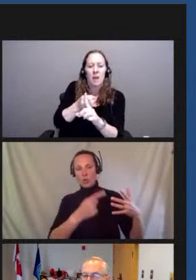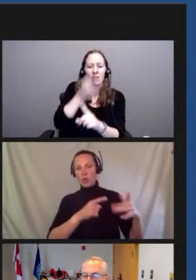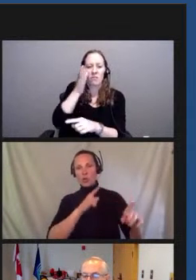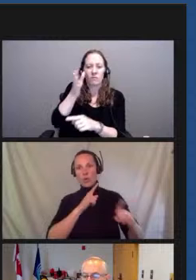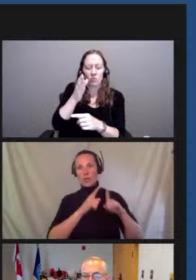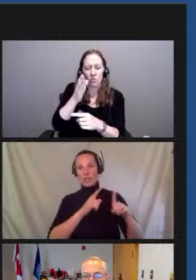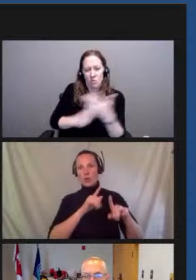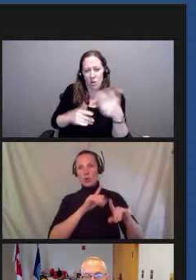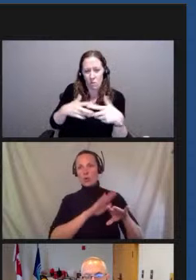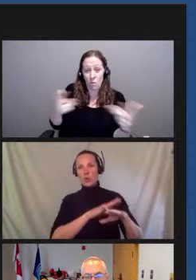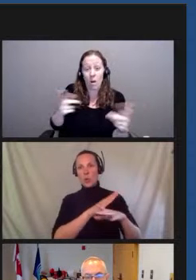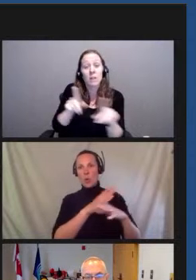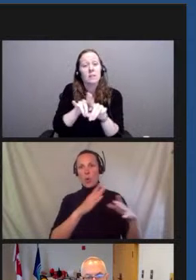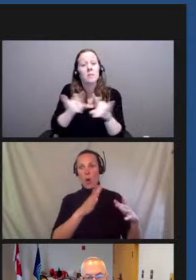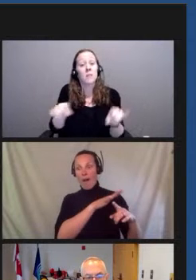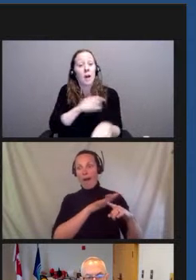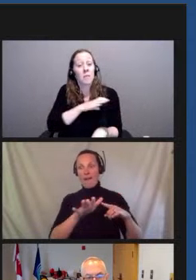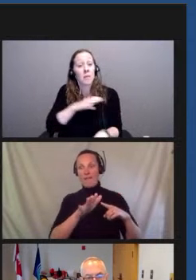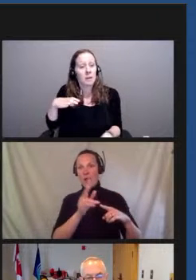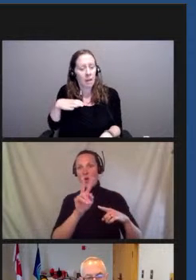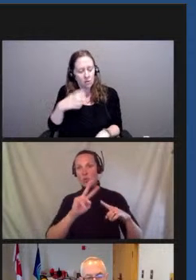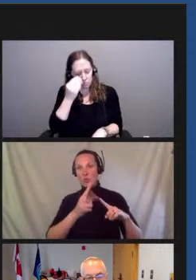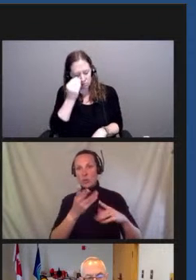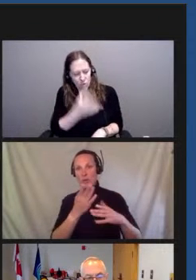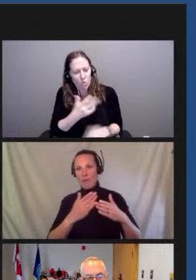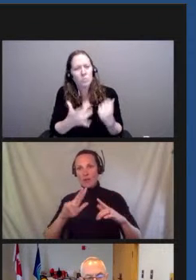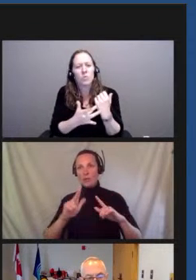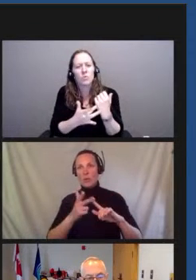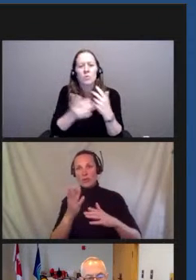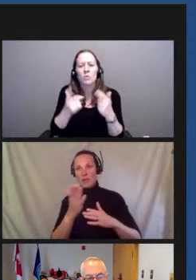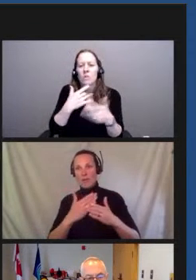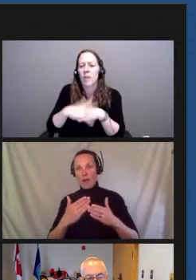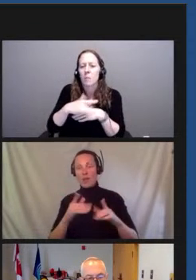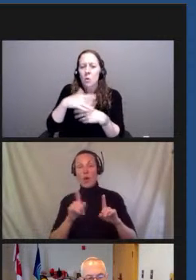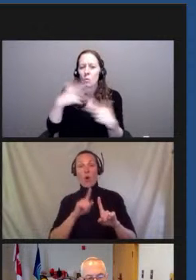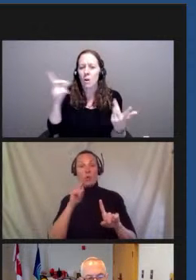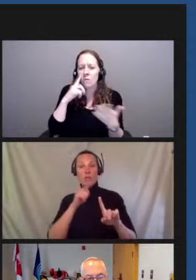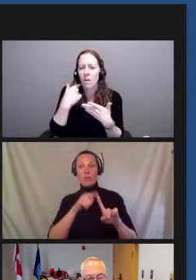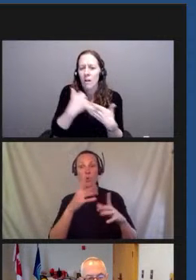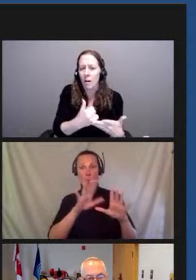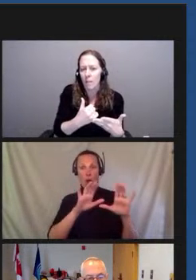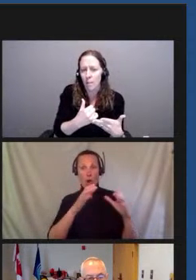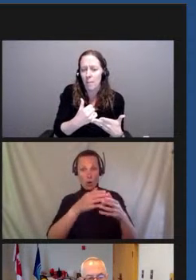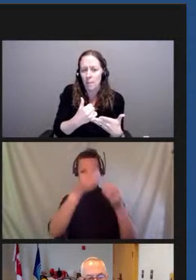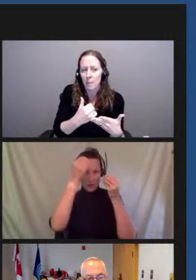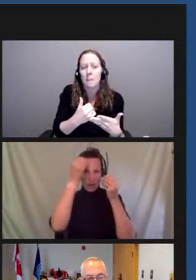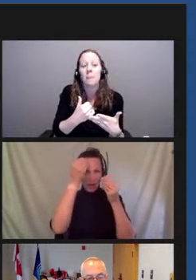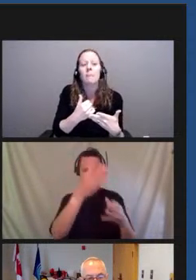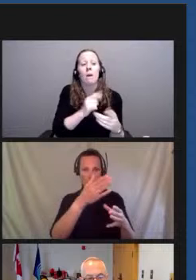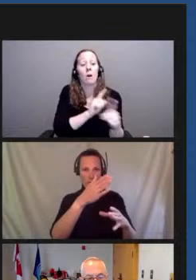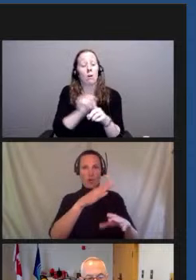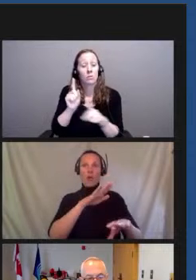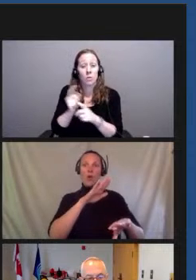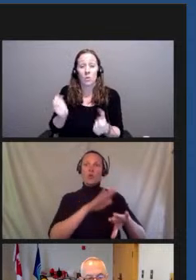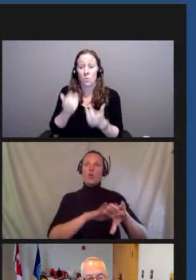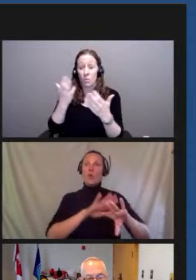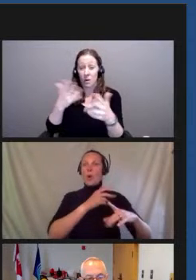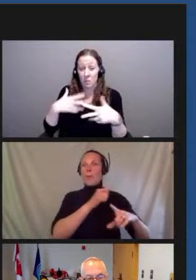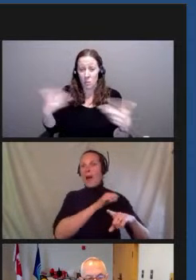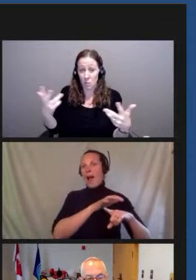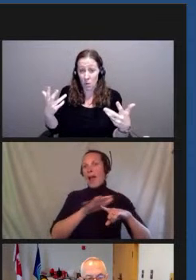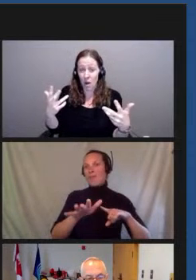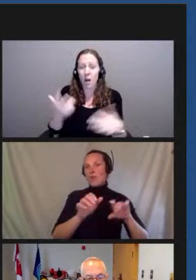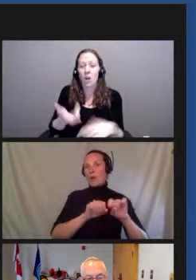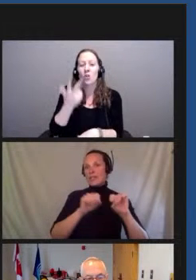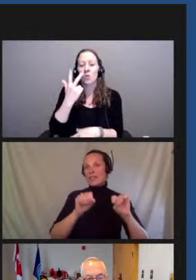what tools are available to influence the city's waste management system and programs. It also recommended a 3-series approach